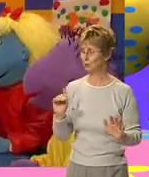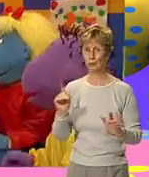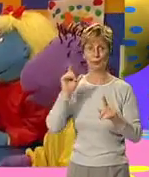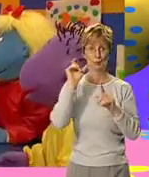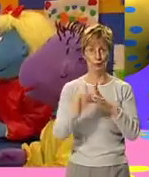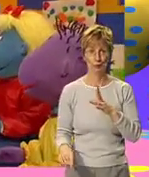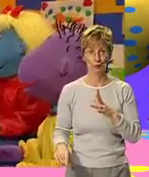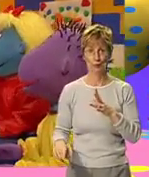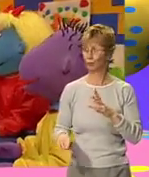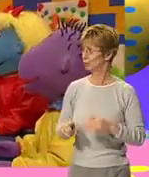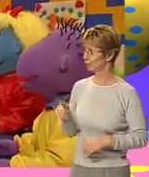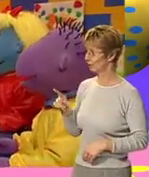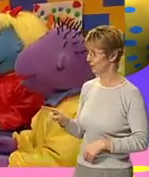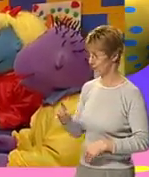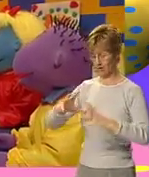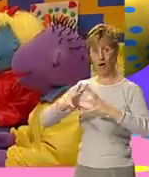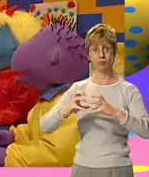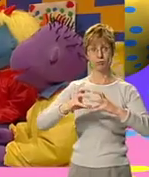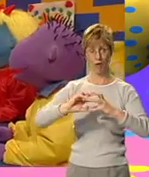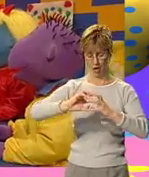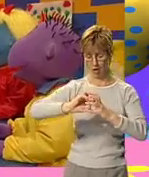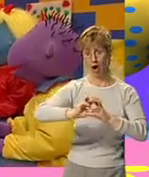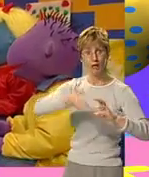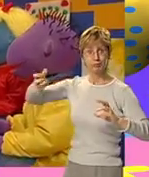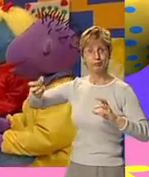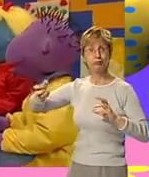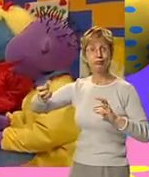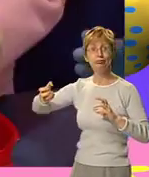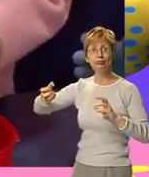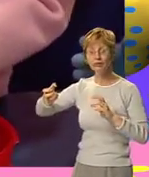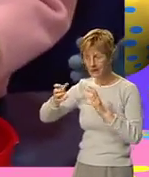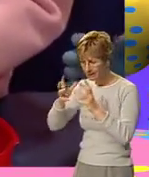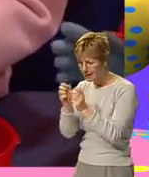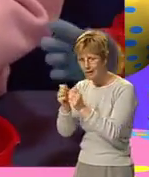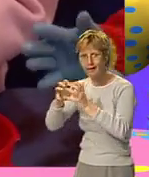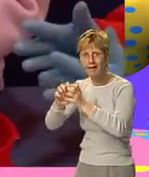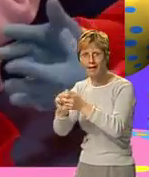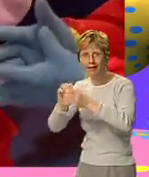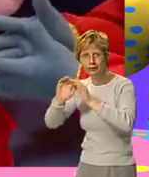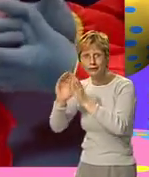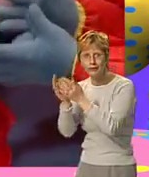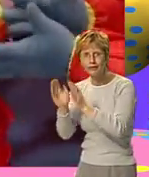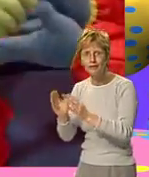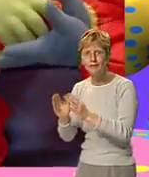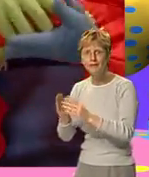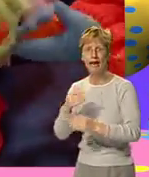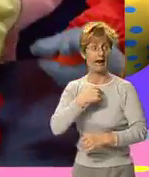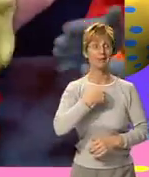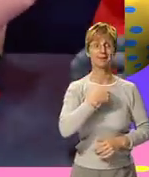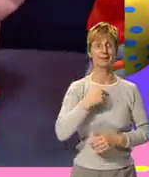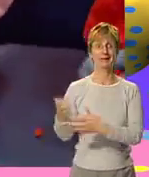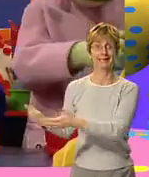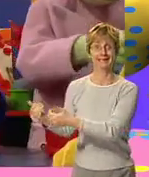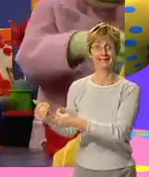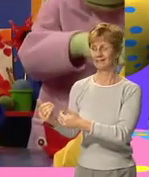What have you got to do then? Well, you just pull off a lump of modelling clay and start to shape it. Oh, yeah, let me. Thank